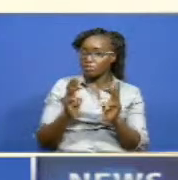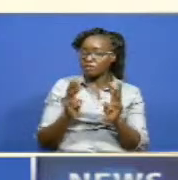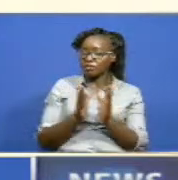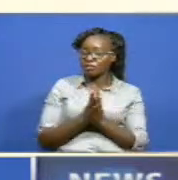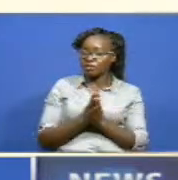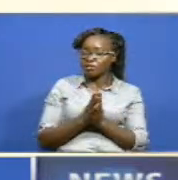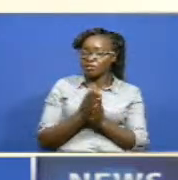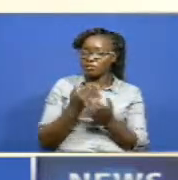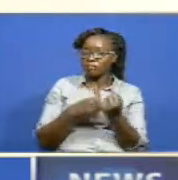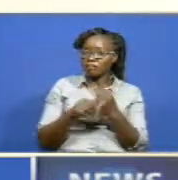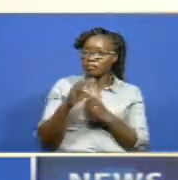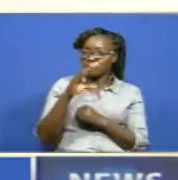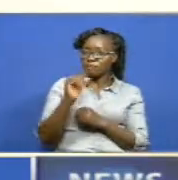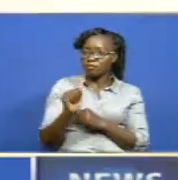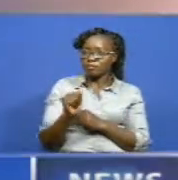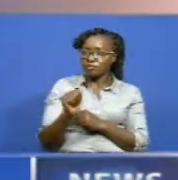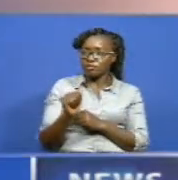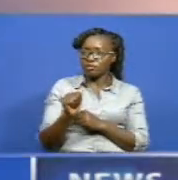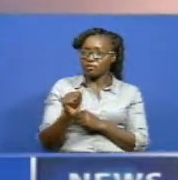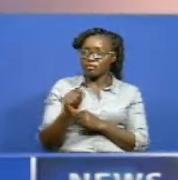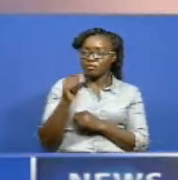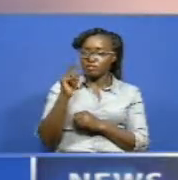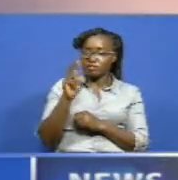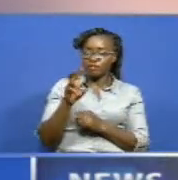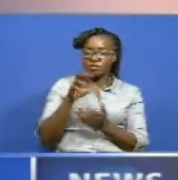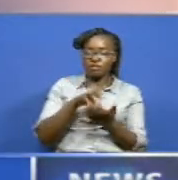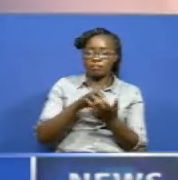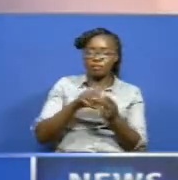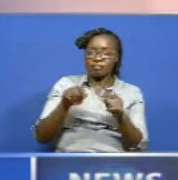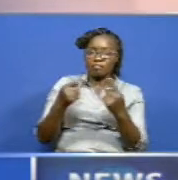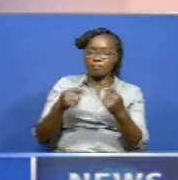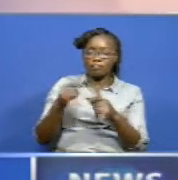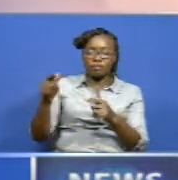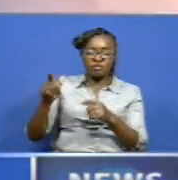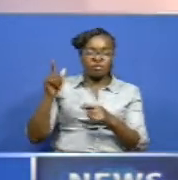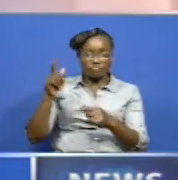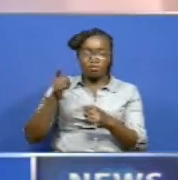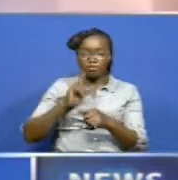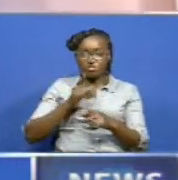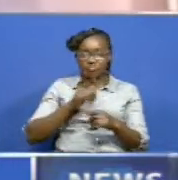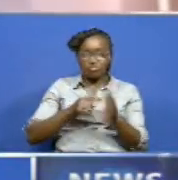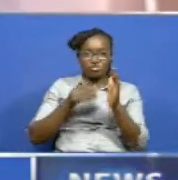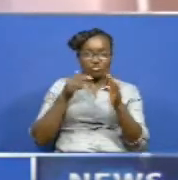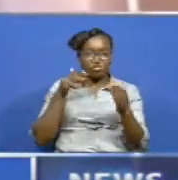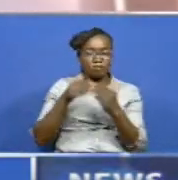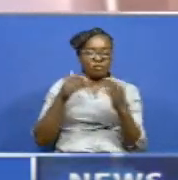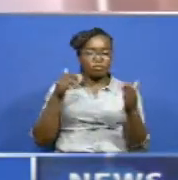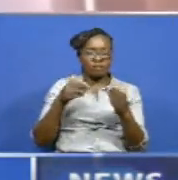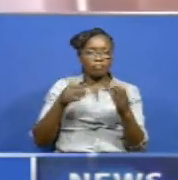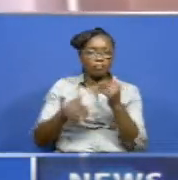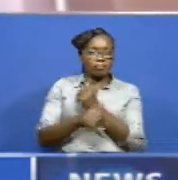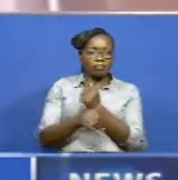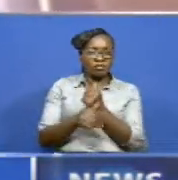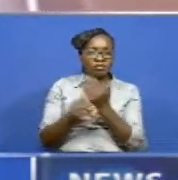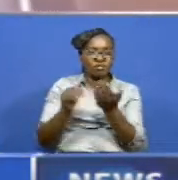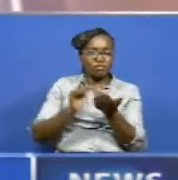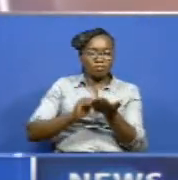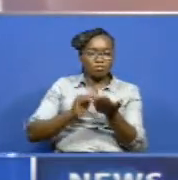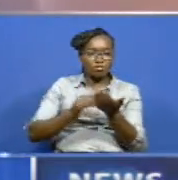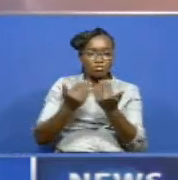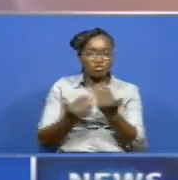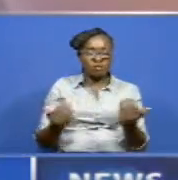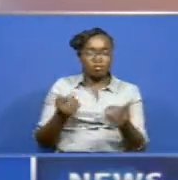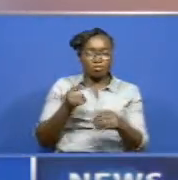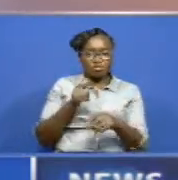CA Director General said the TV station had flouted the law that warns against the airing of harmful content to children during the